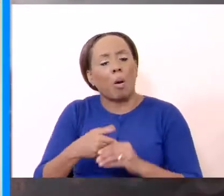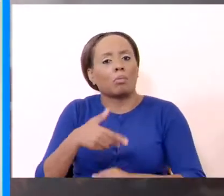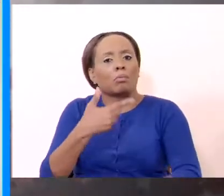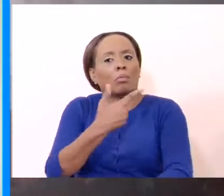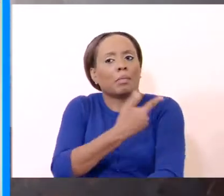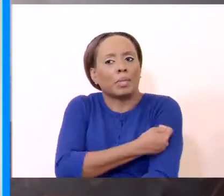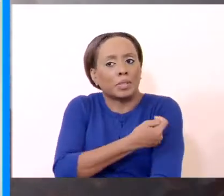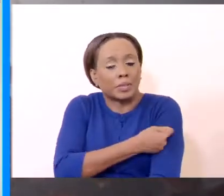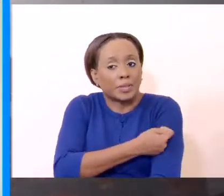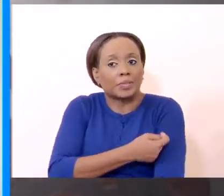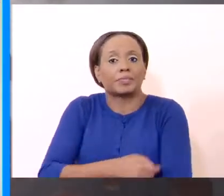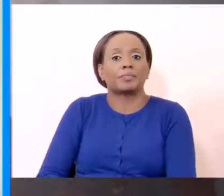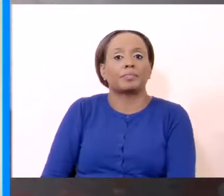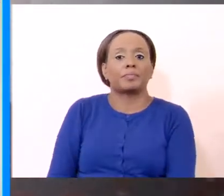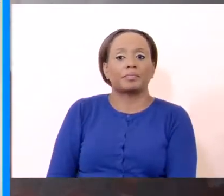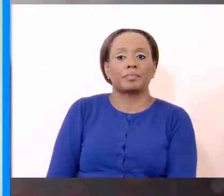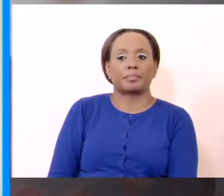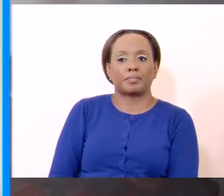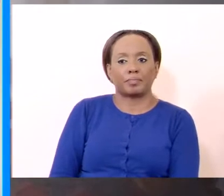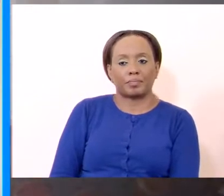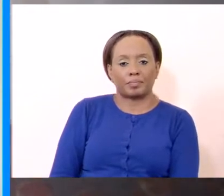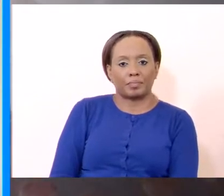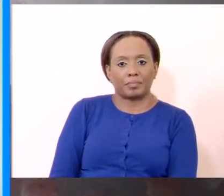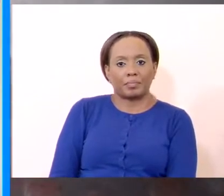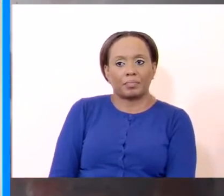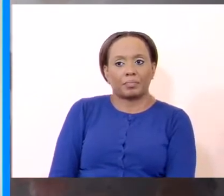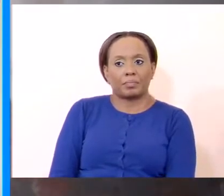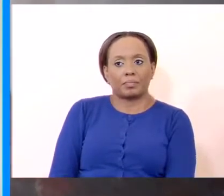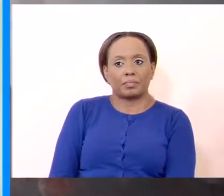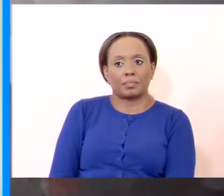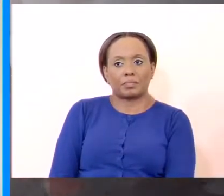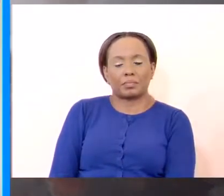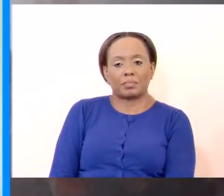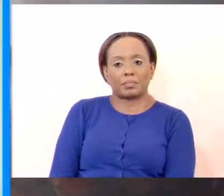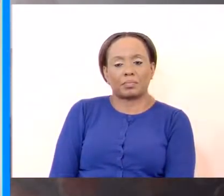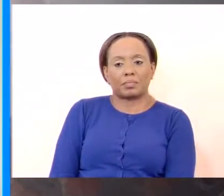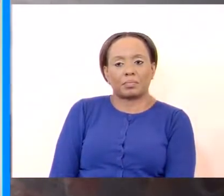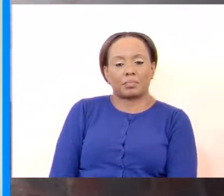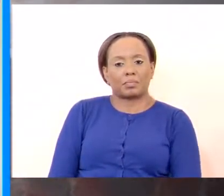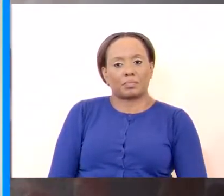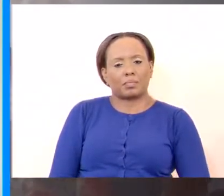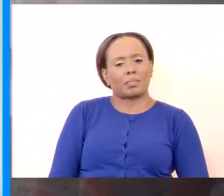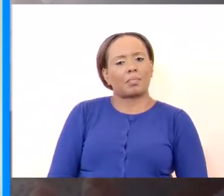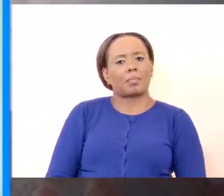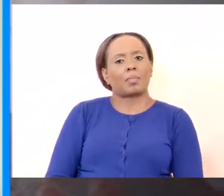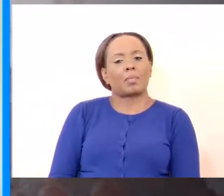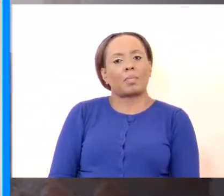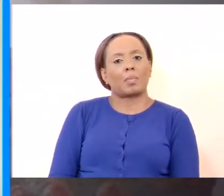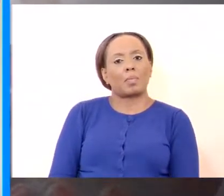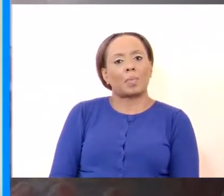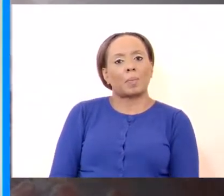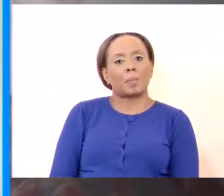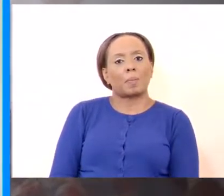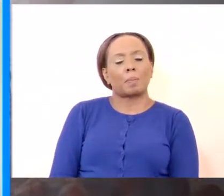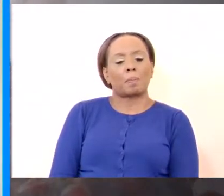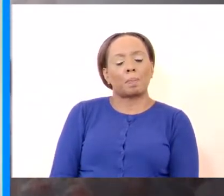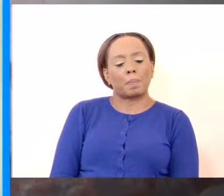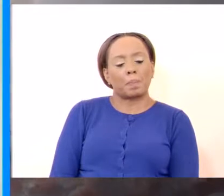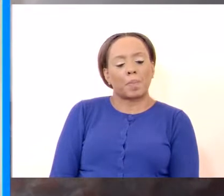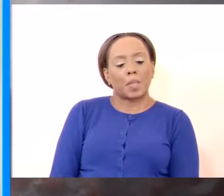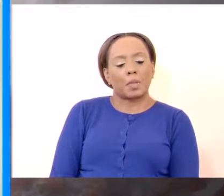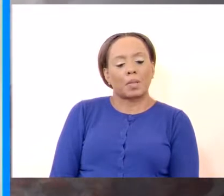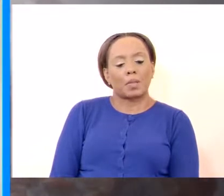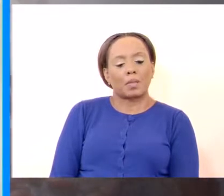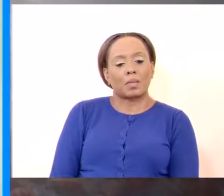Are there any mechanisms in place to protect the persons who are going to get vaccines? And by that I mean that at present there's